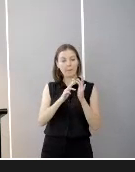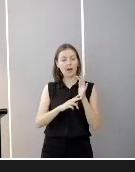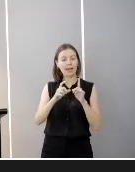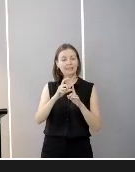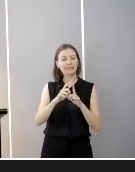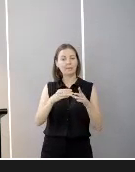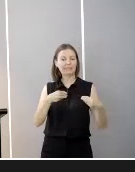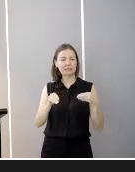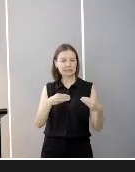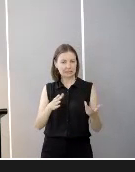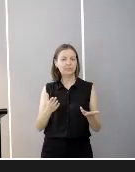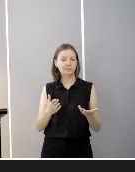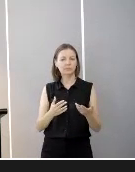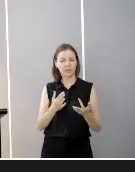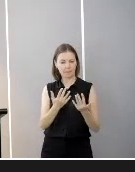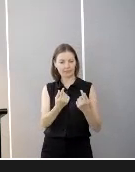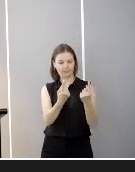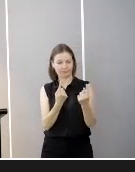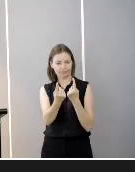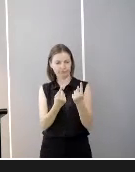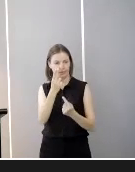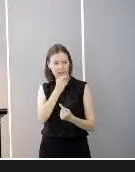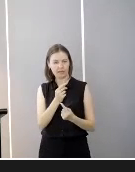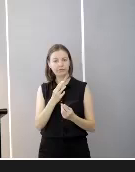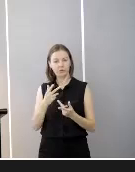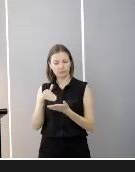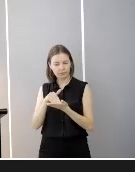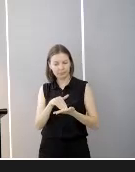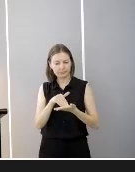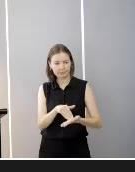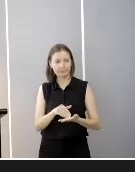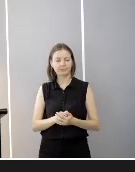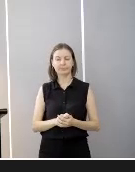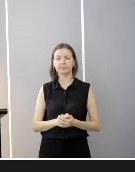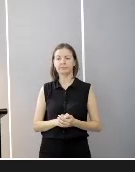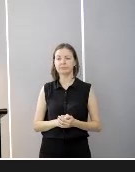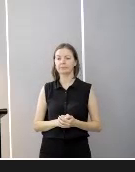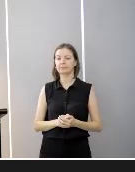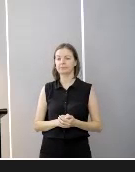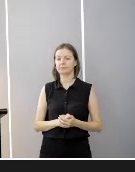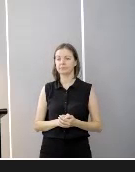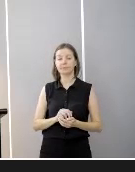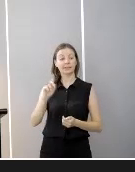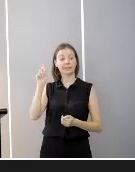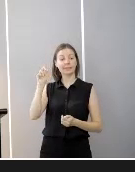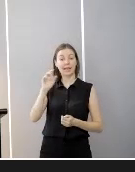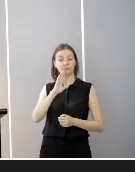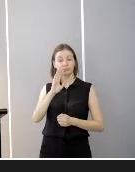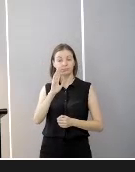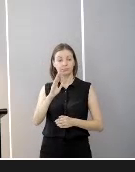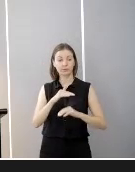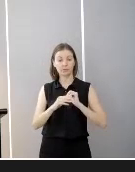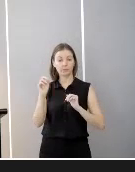these clinics to access our services. Next slide, please. So today's talk, I'm going to talk